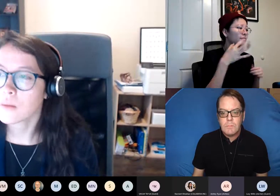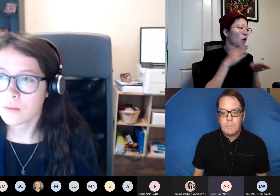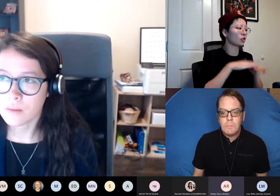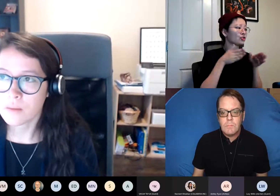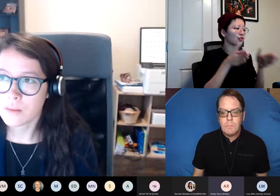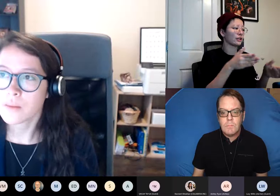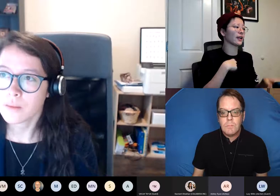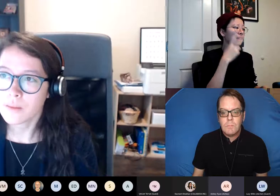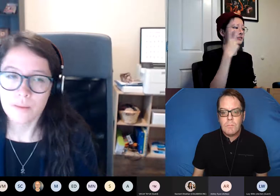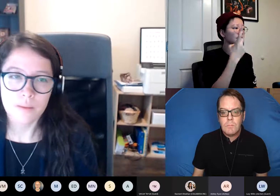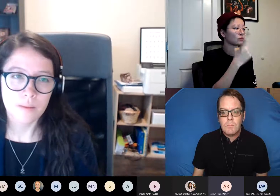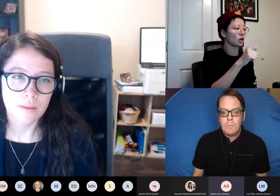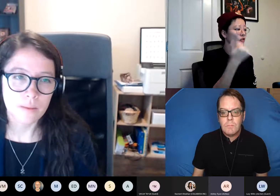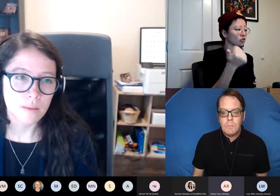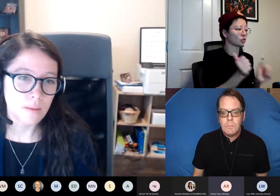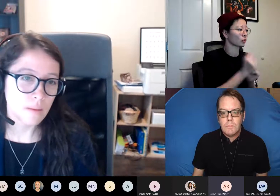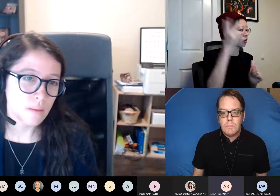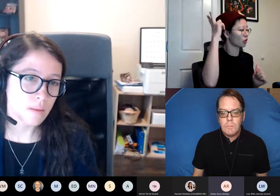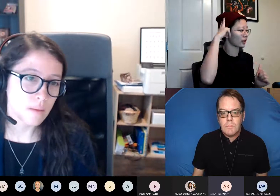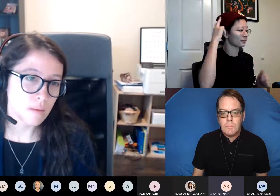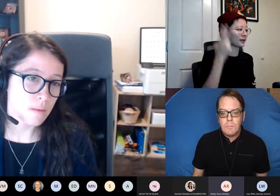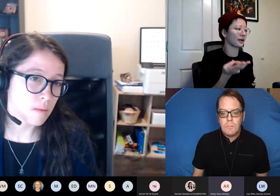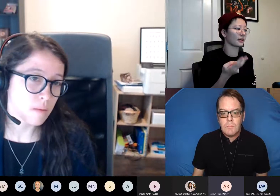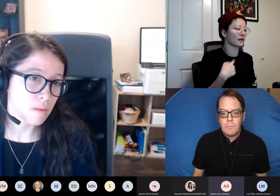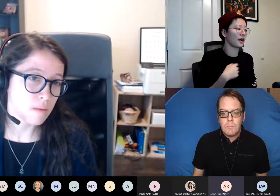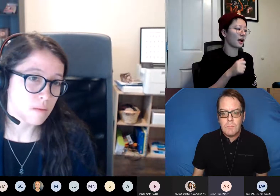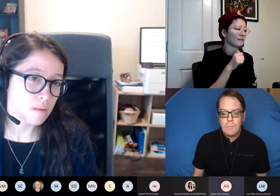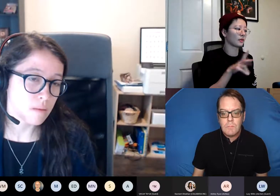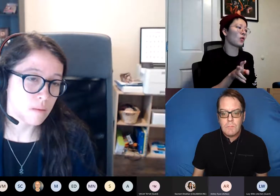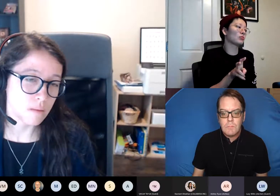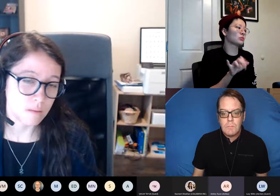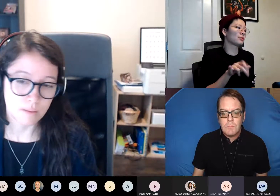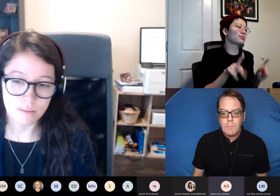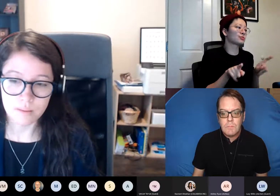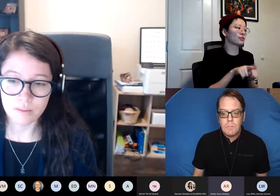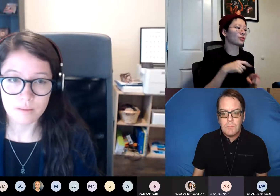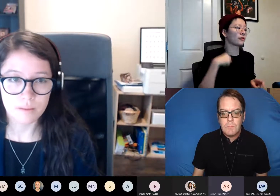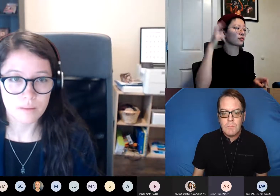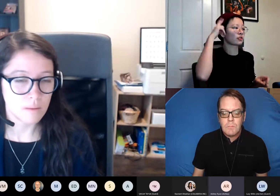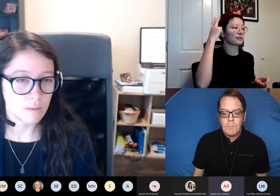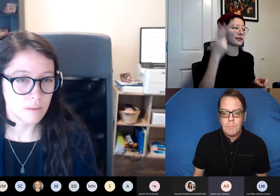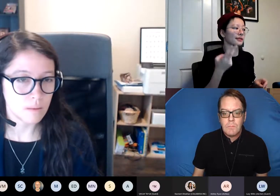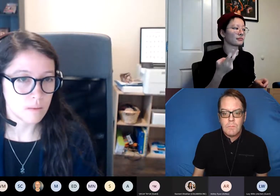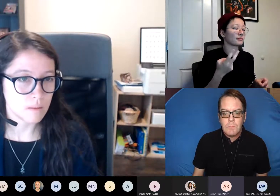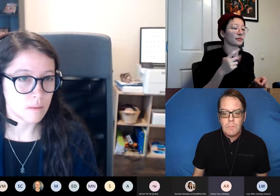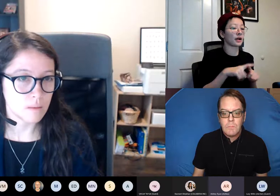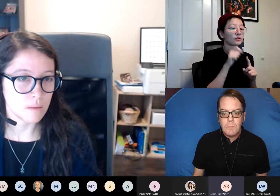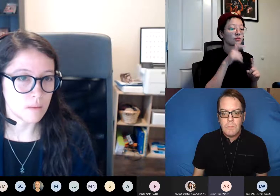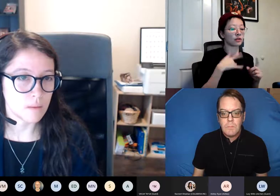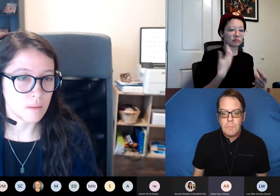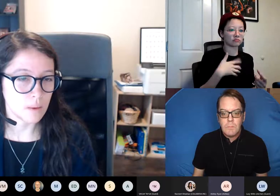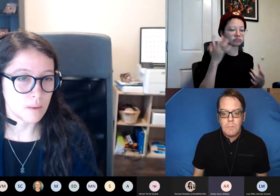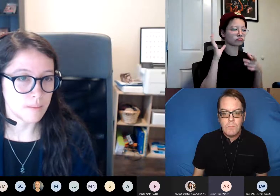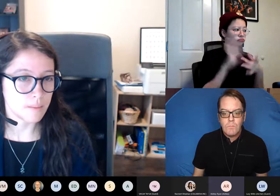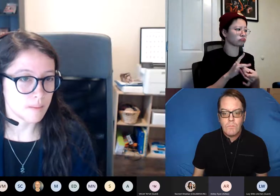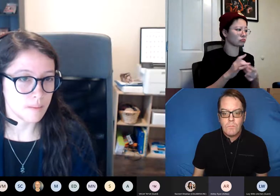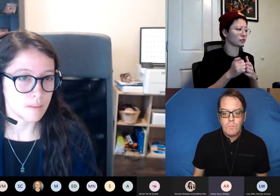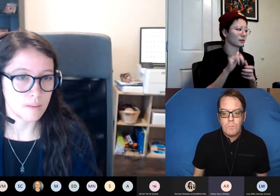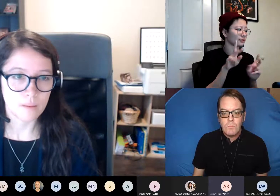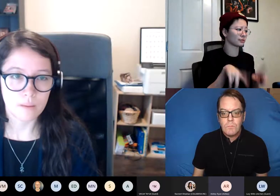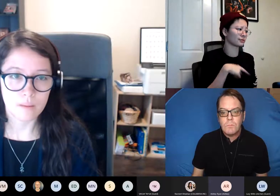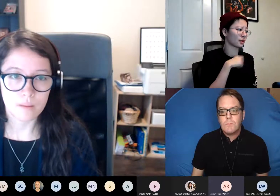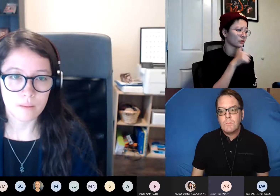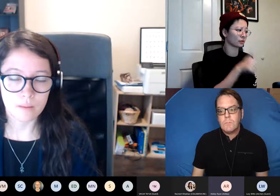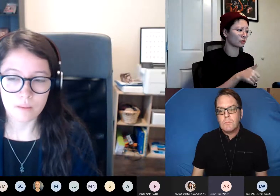same values. For example, if I'm on the street and I see another person using a cochlear implant, I'll